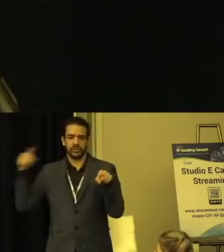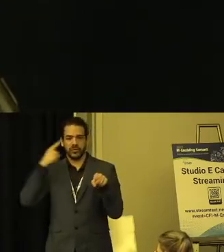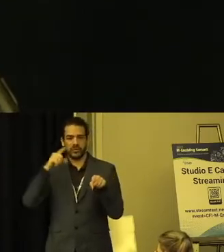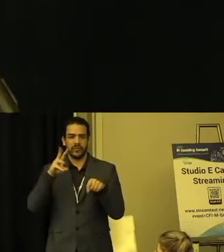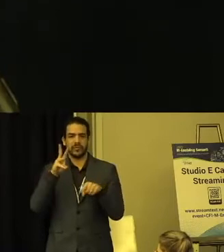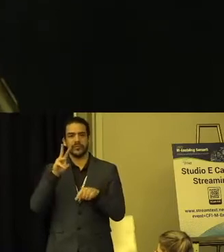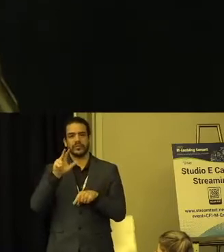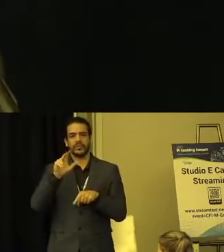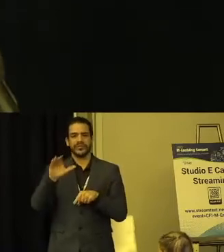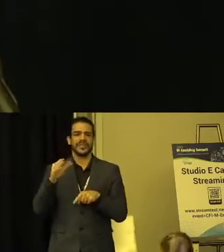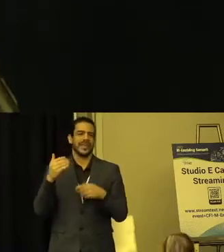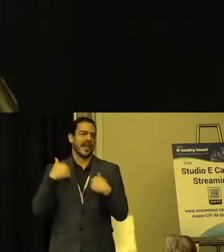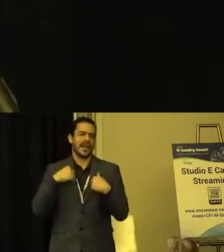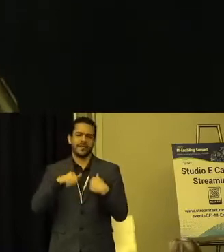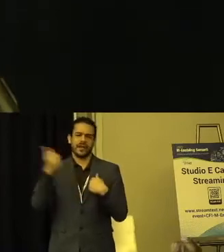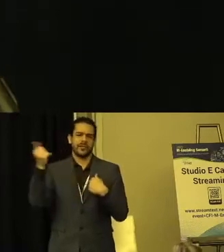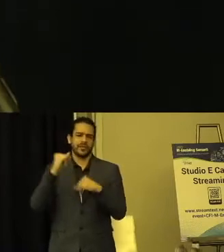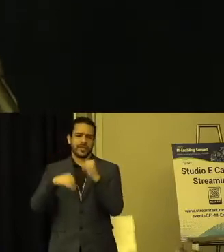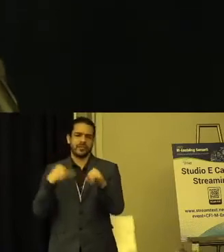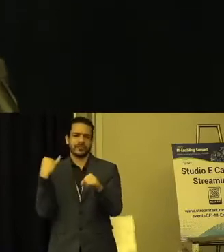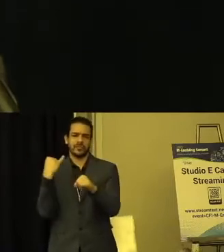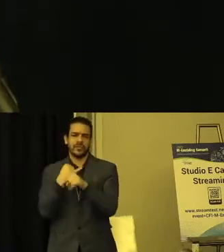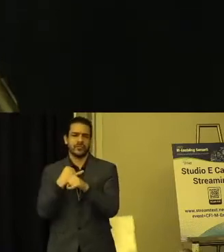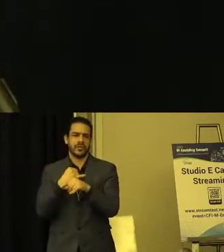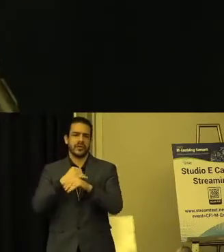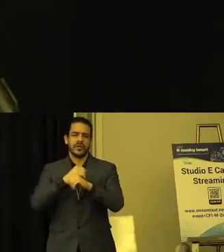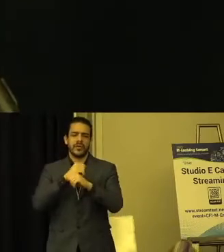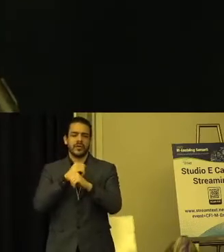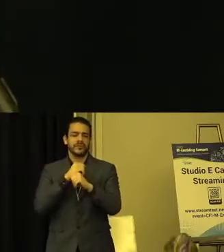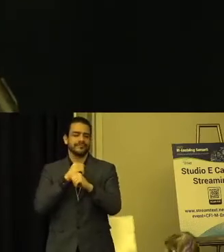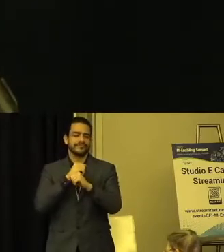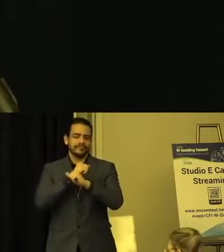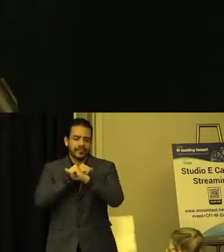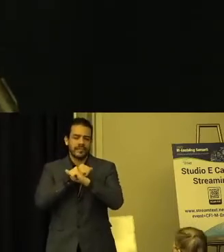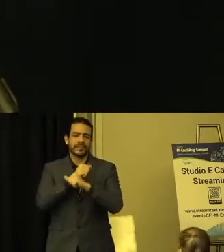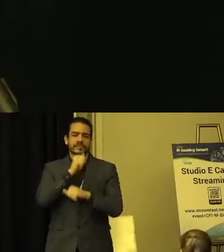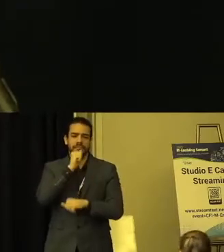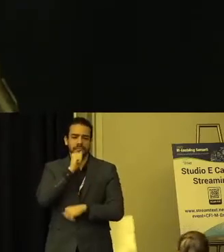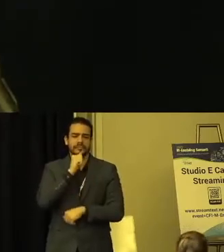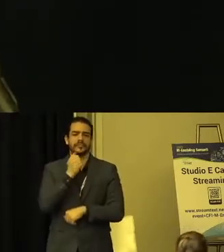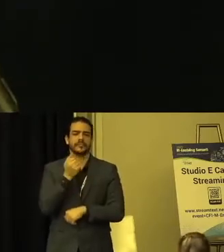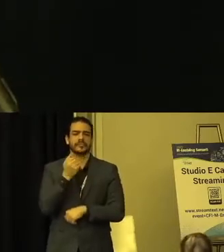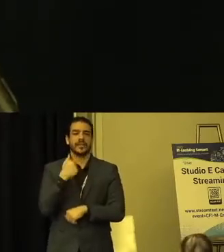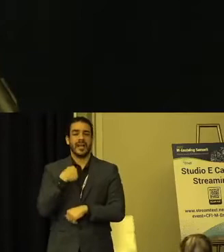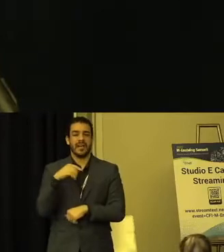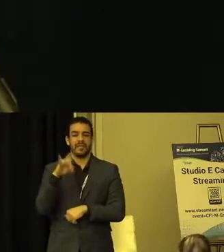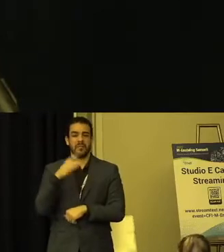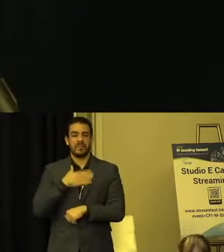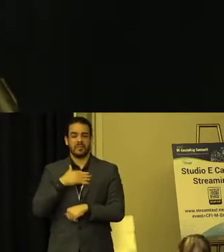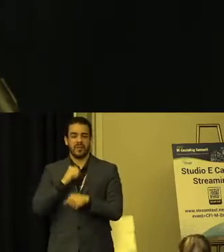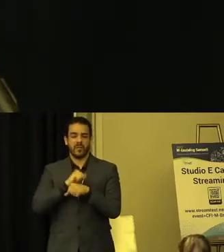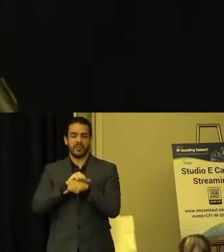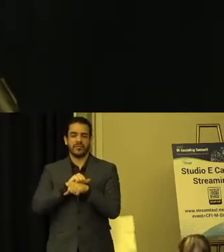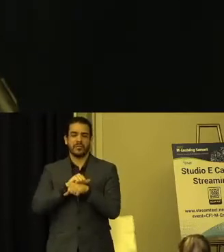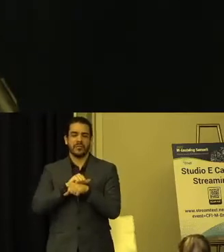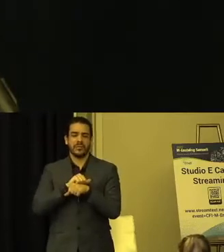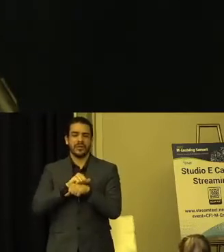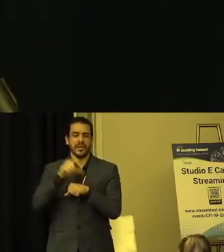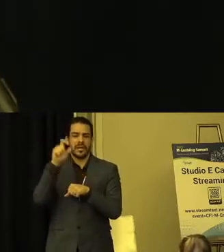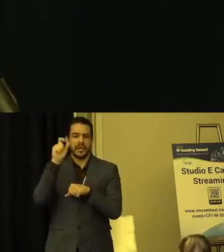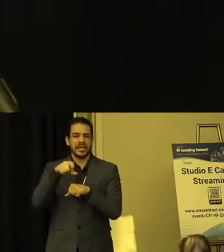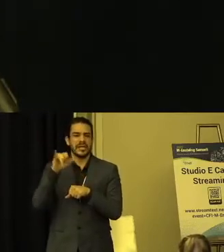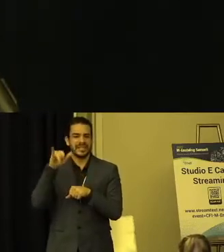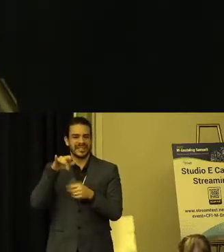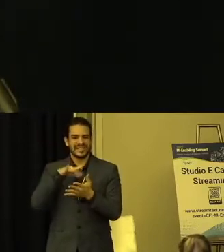privacy, security. We could potentially have others as well. I have found in my work, we need the